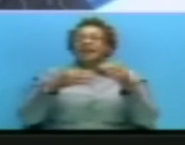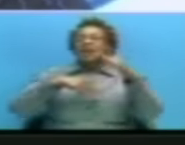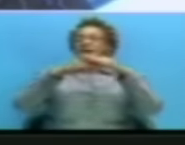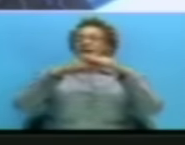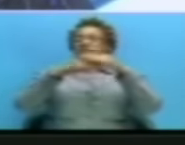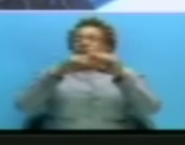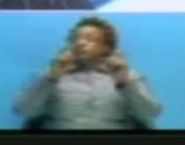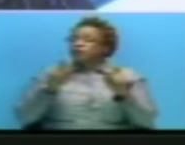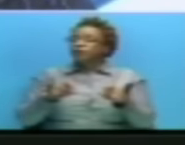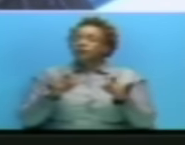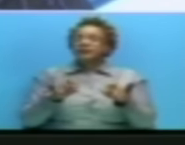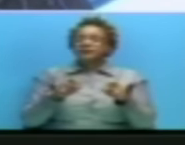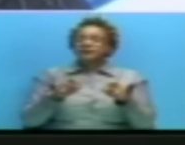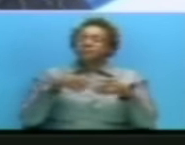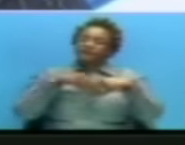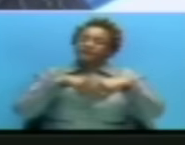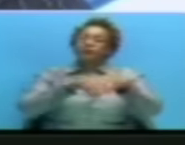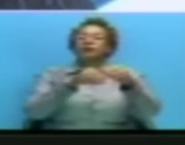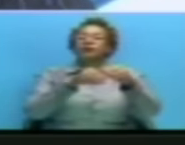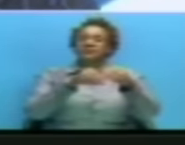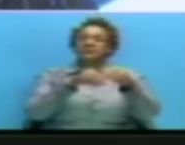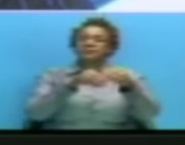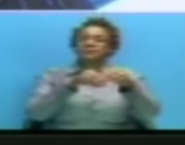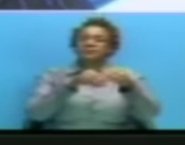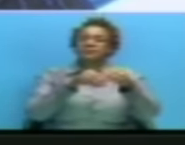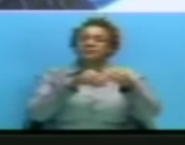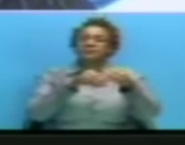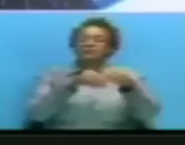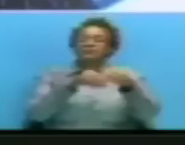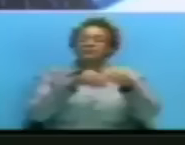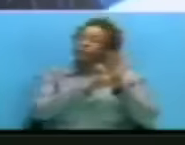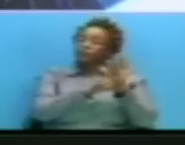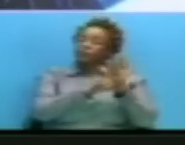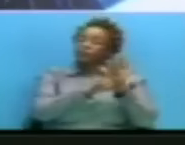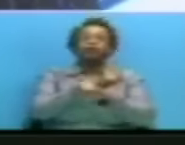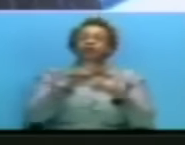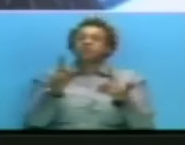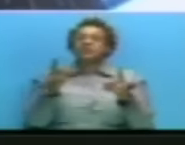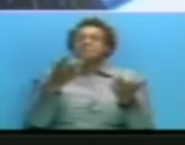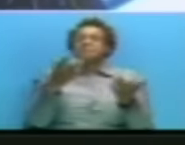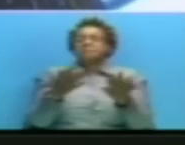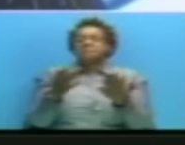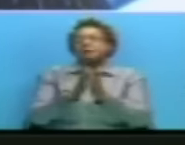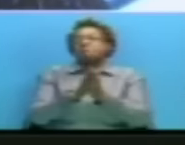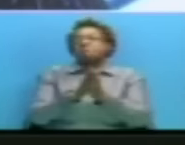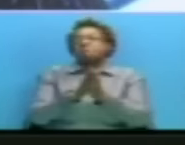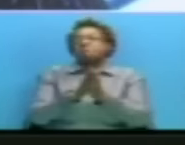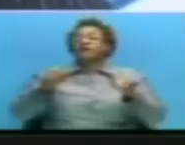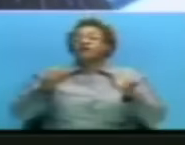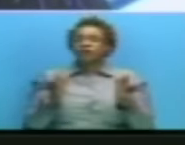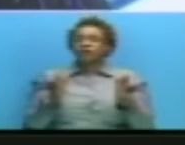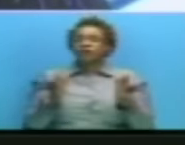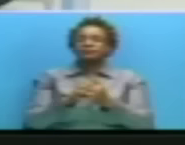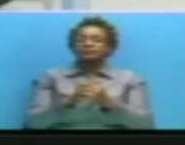limitations should be followed. According to the law, it should not be on the whims of a public official. No.